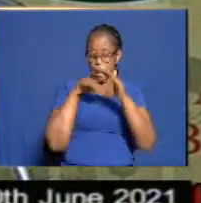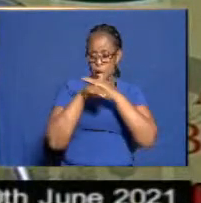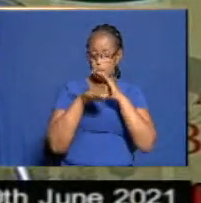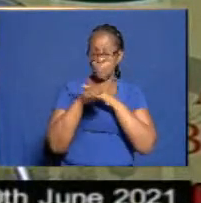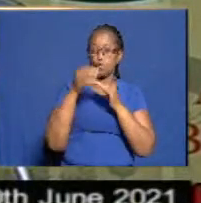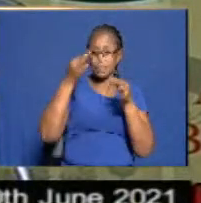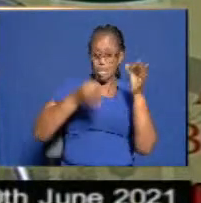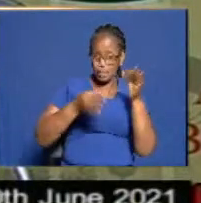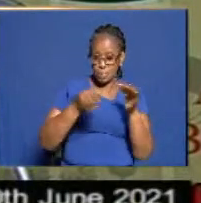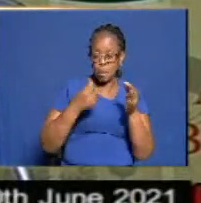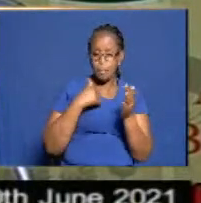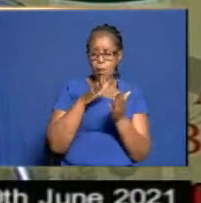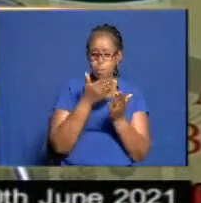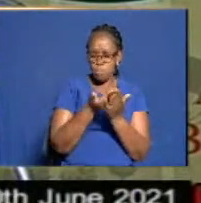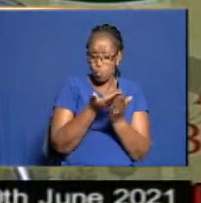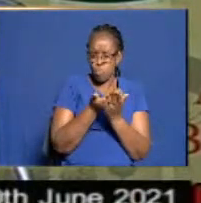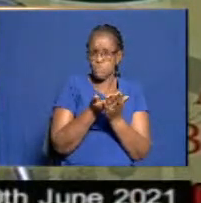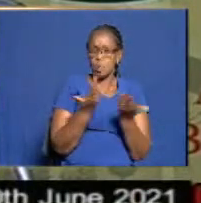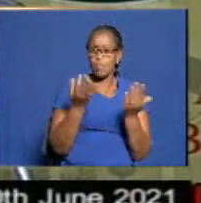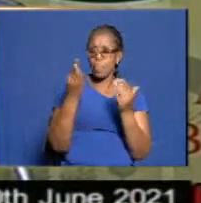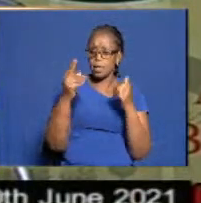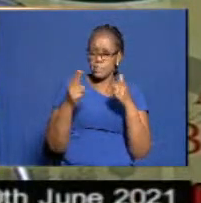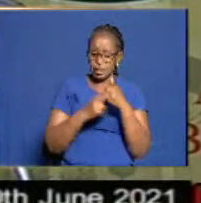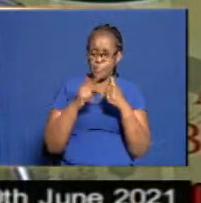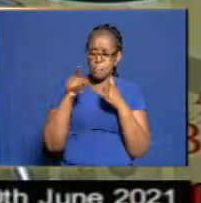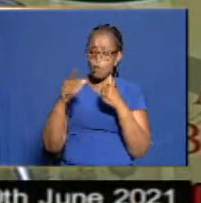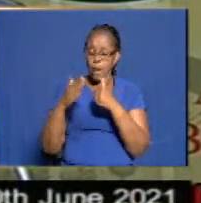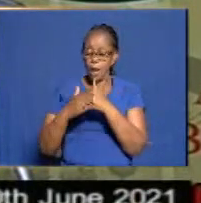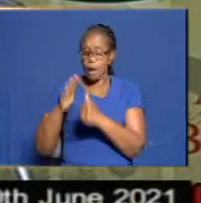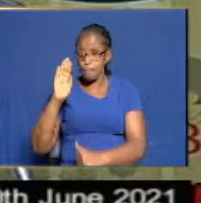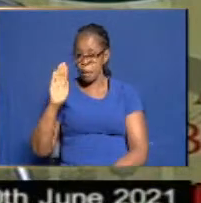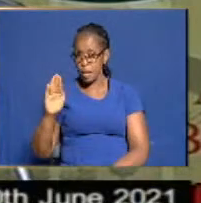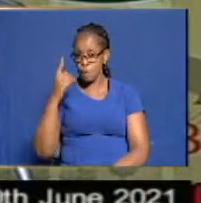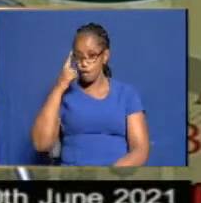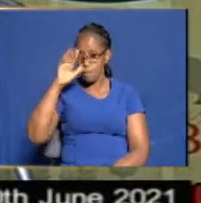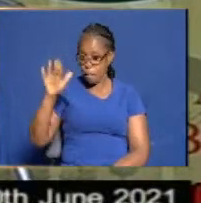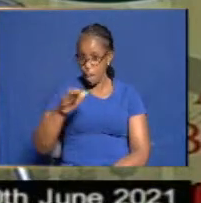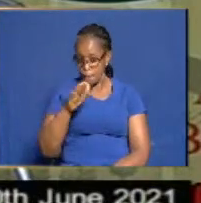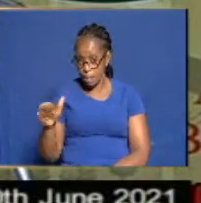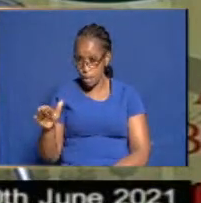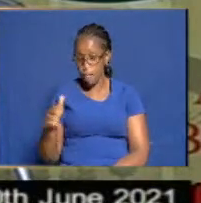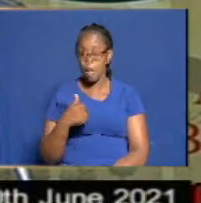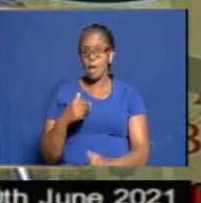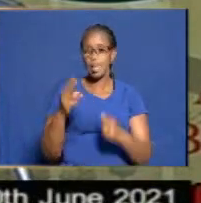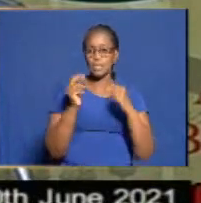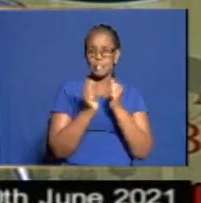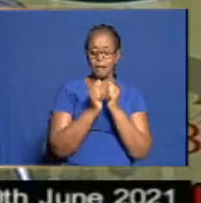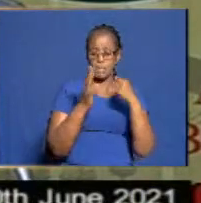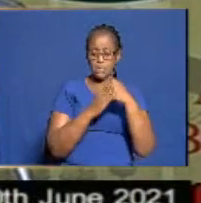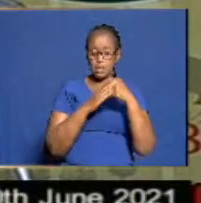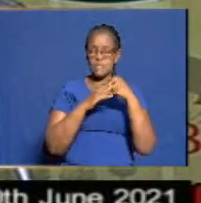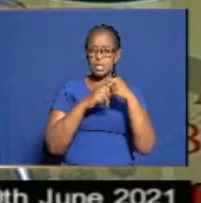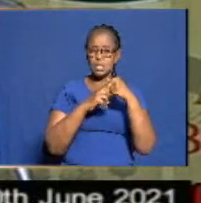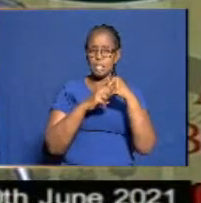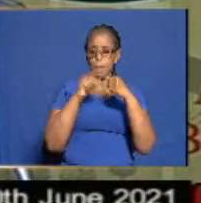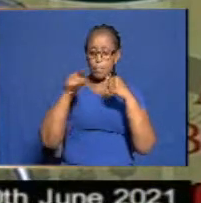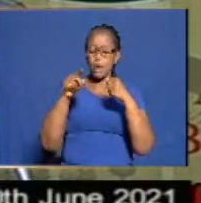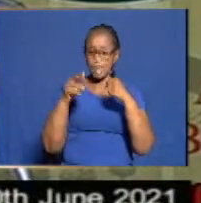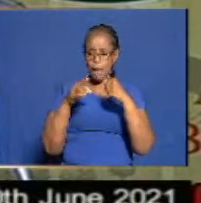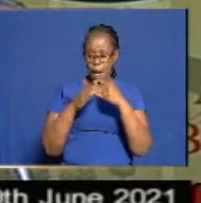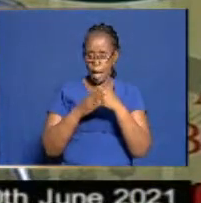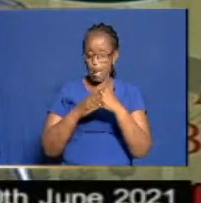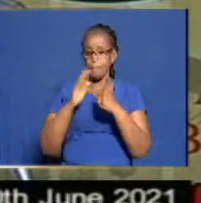I propose to set aside KES 37.9 billion for Parliament and KES 17.9 billion for the